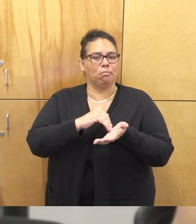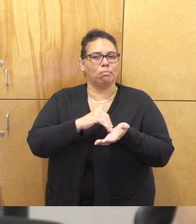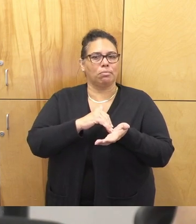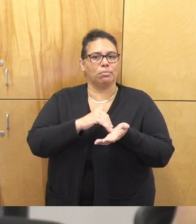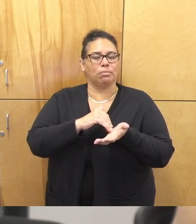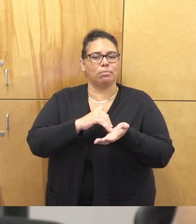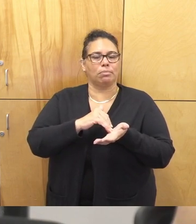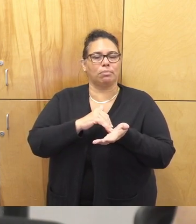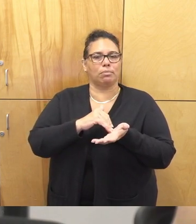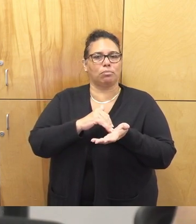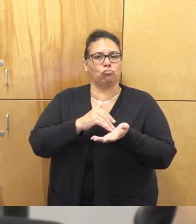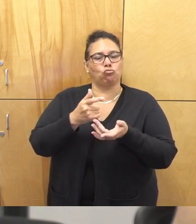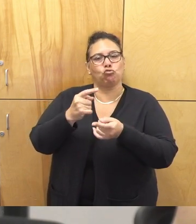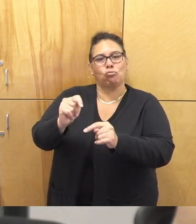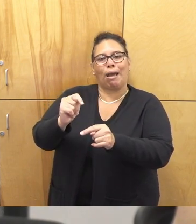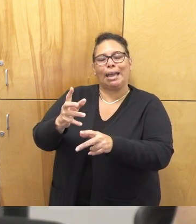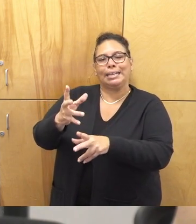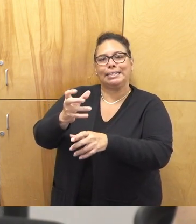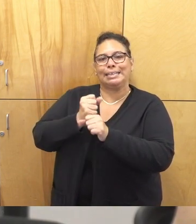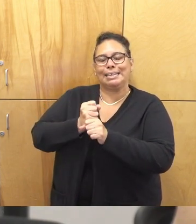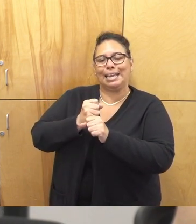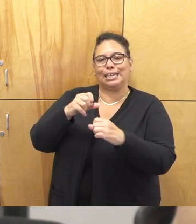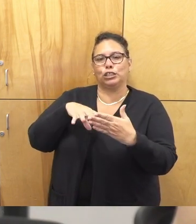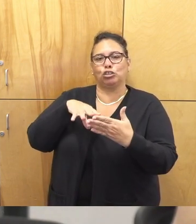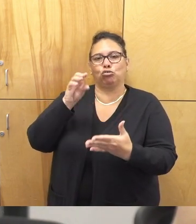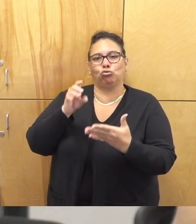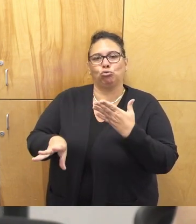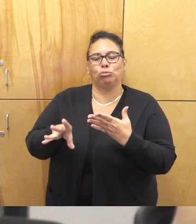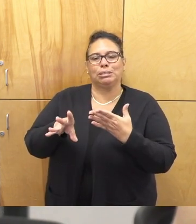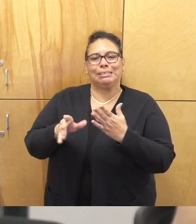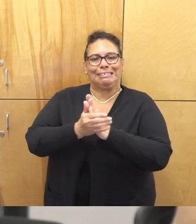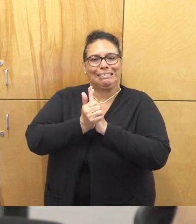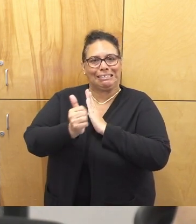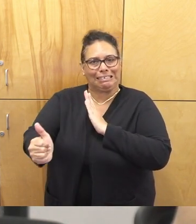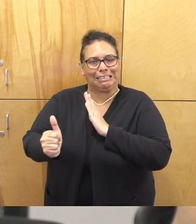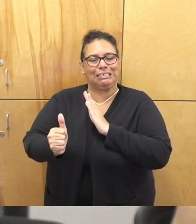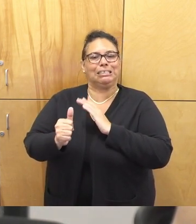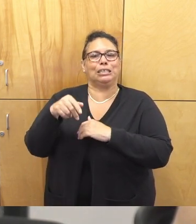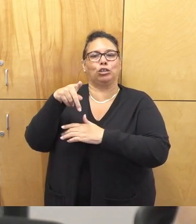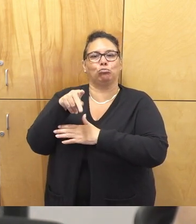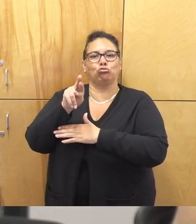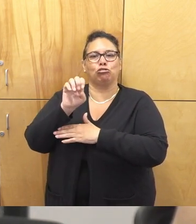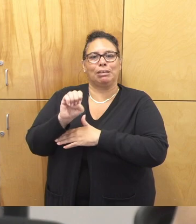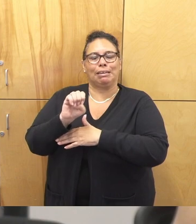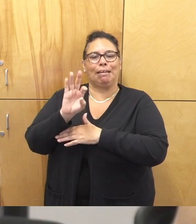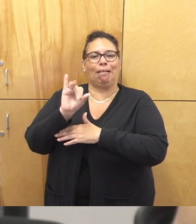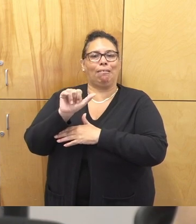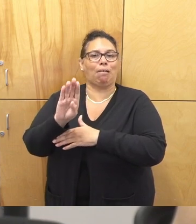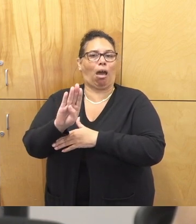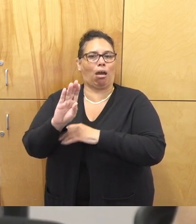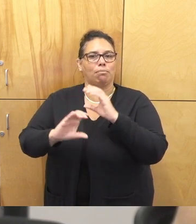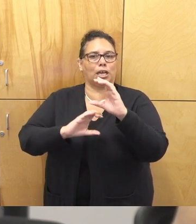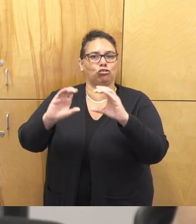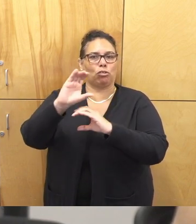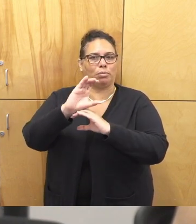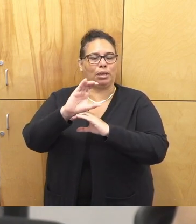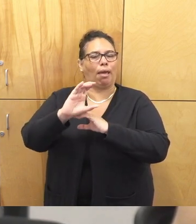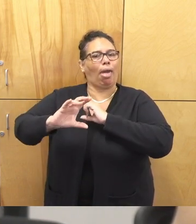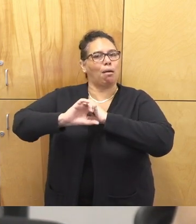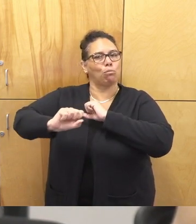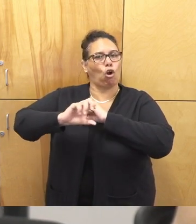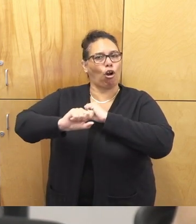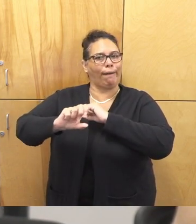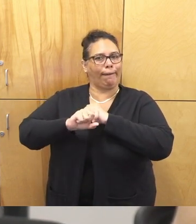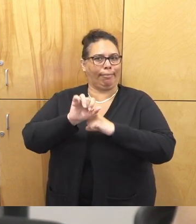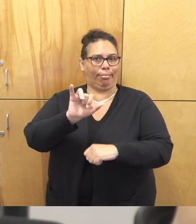looked at getting students skilled in prefab construction and being able to market the